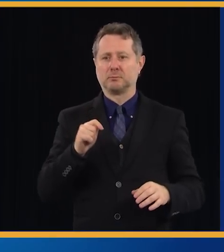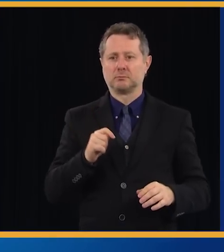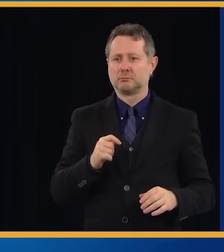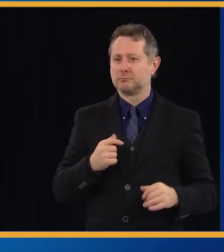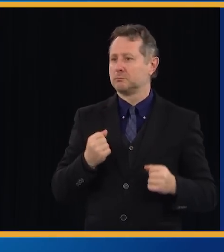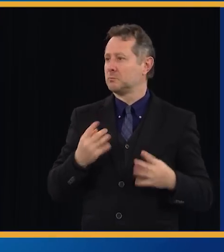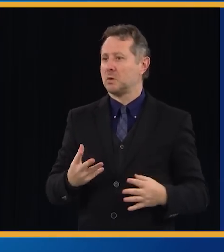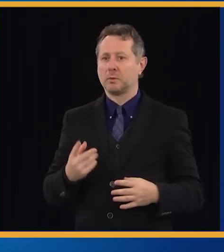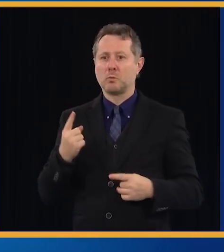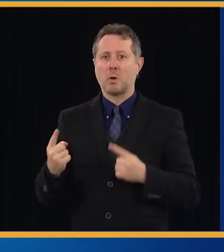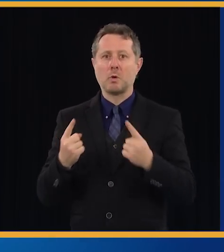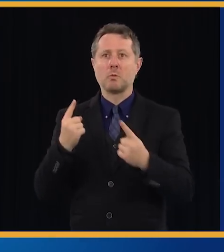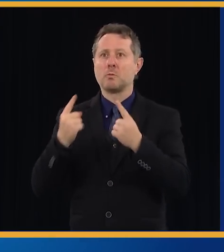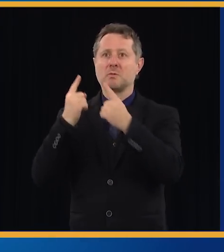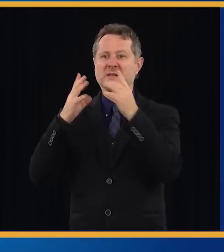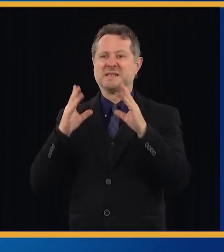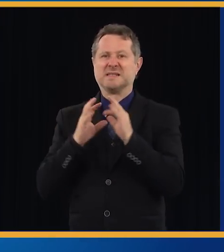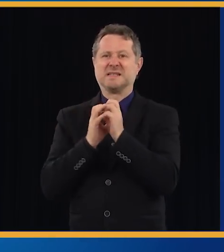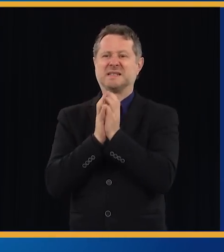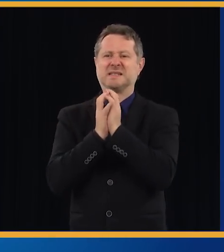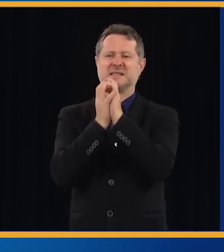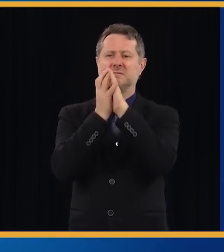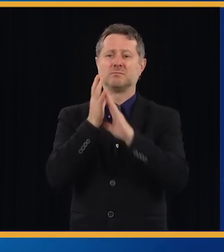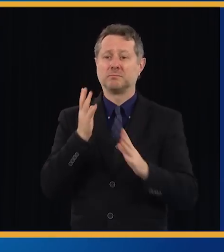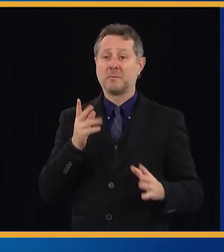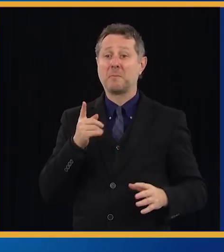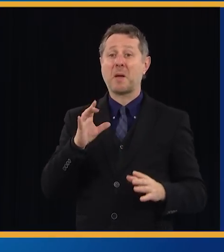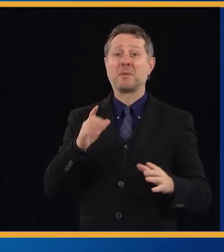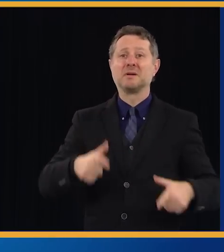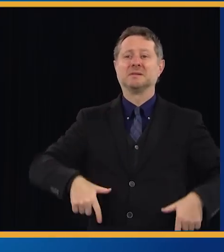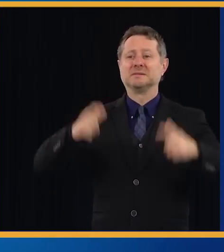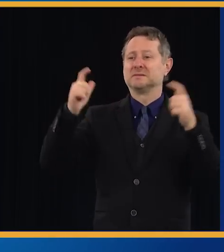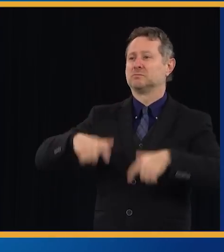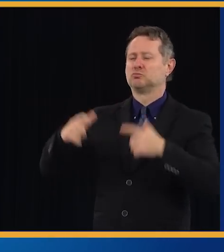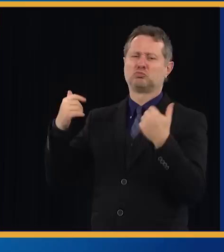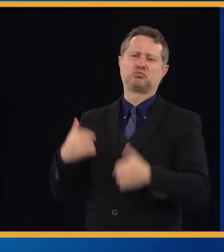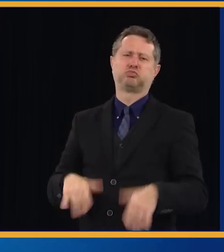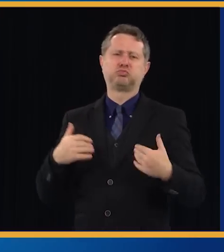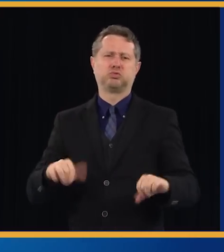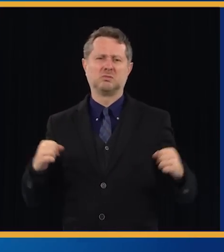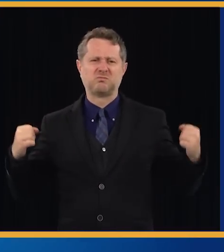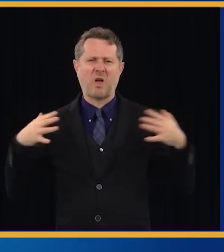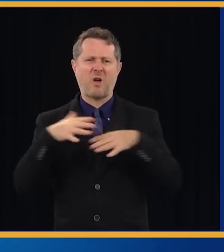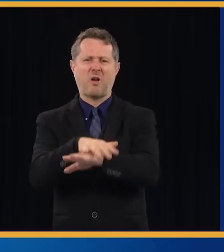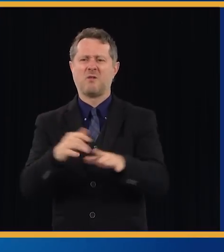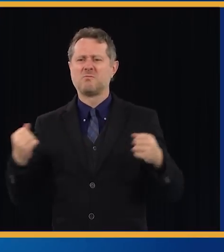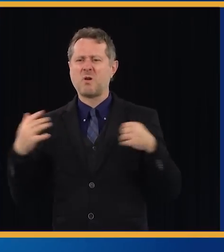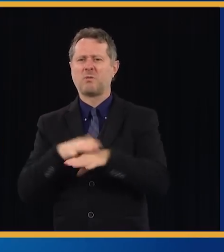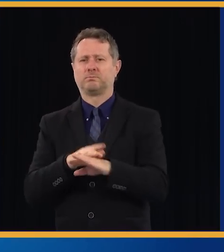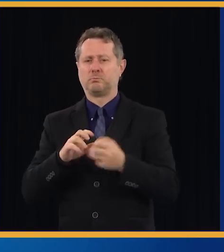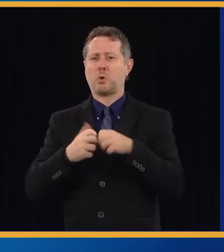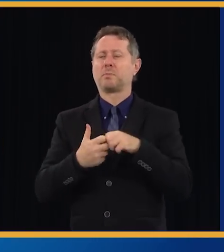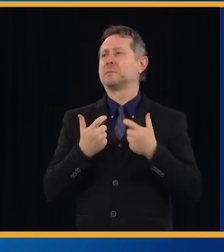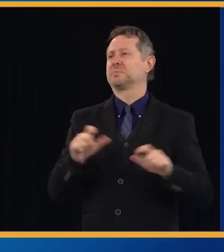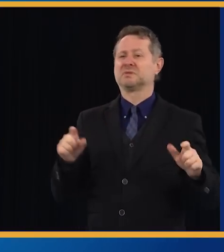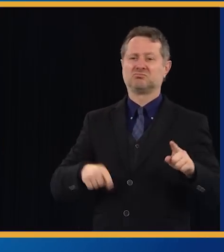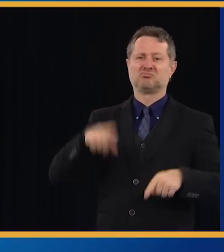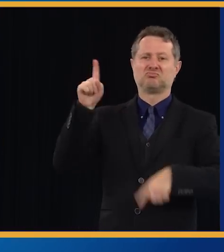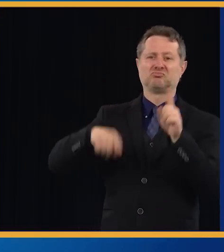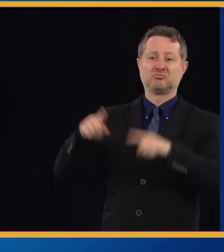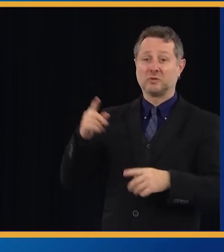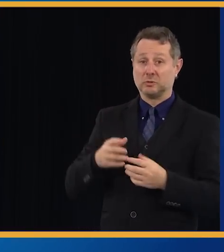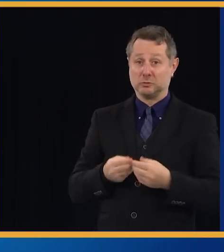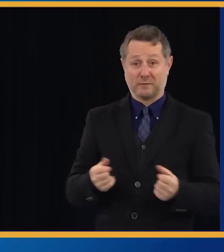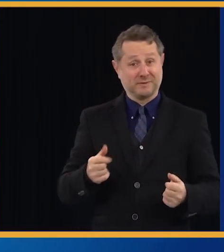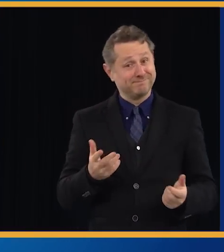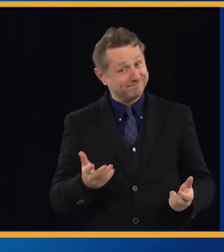So public housing does pose a special issue, and it should be addressed. I also want to get more